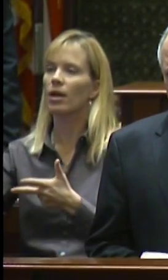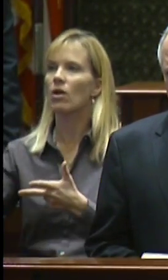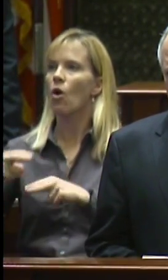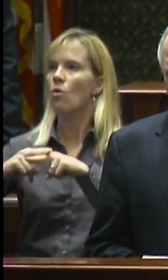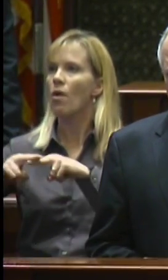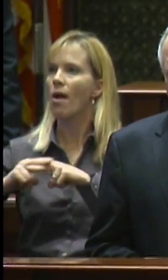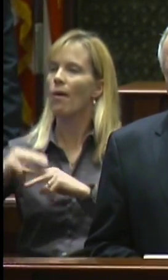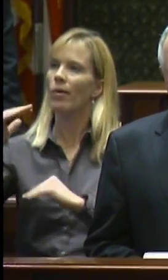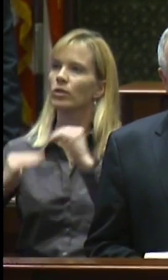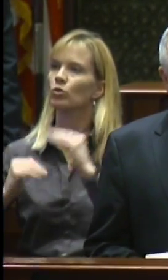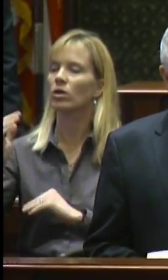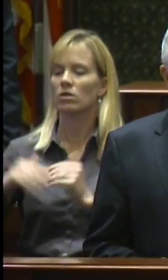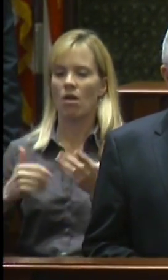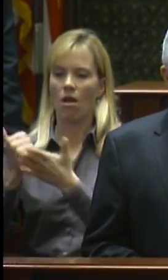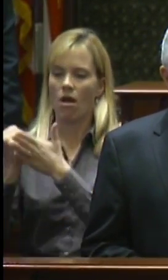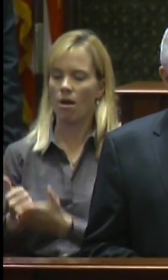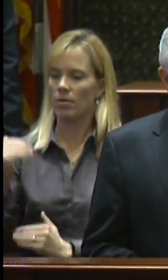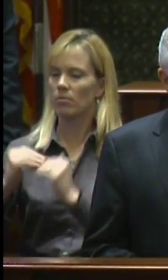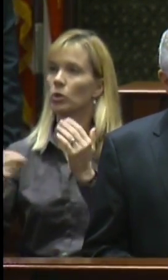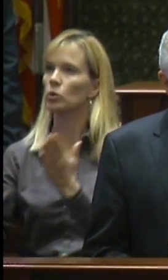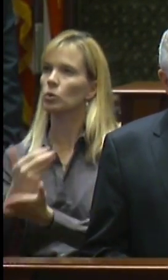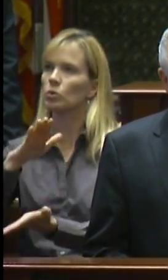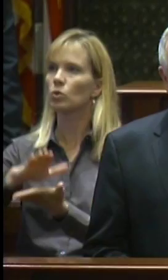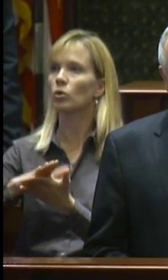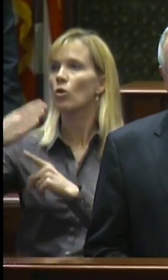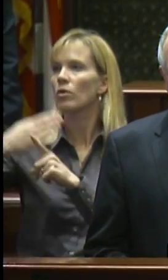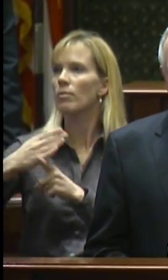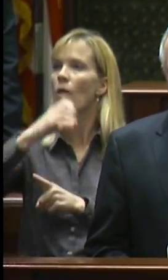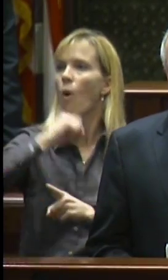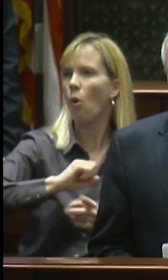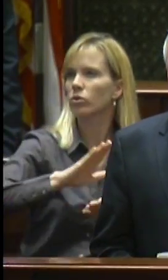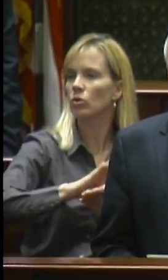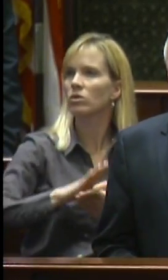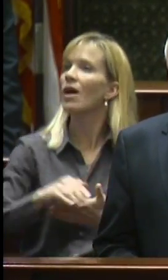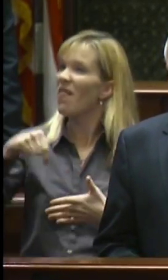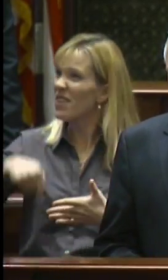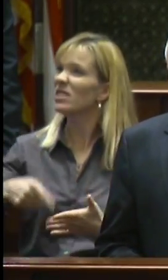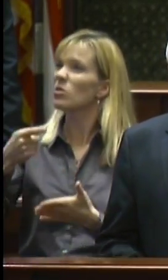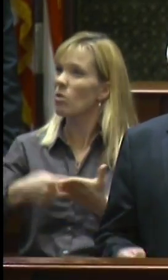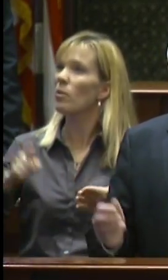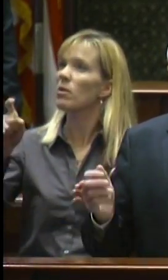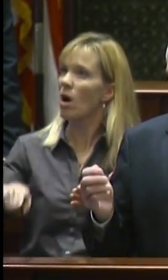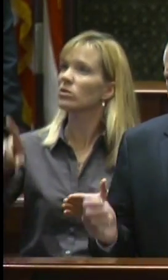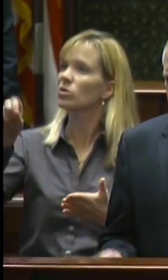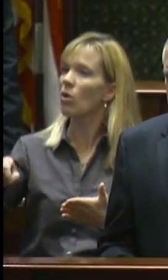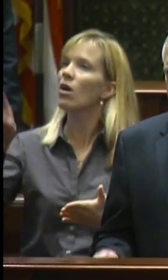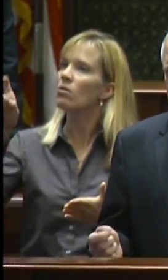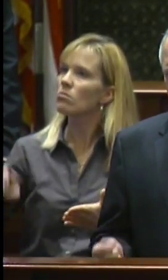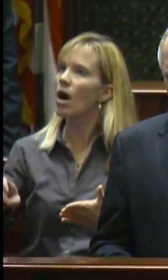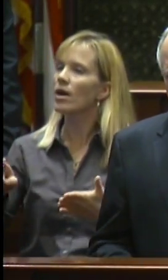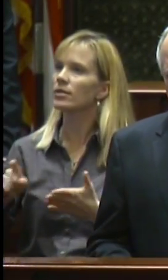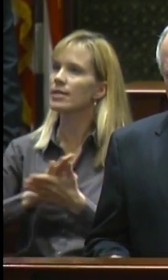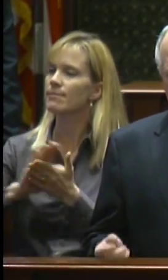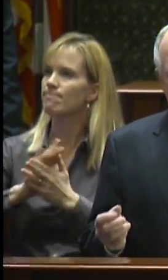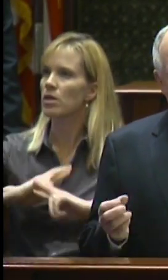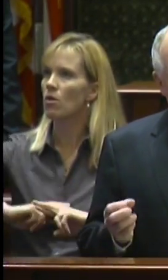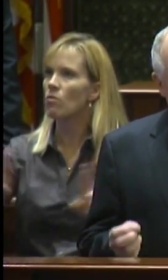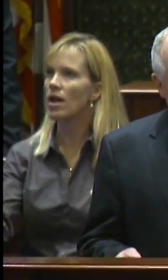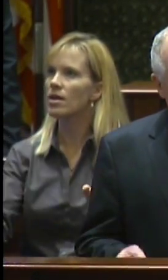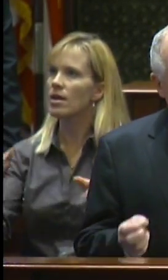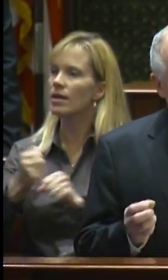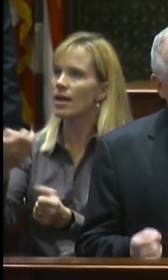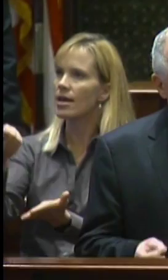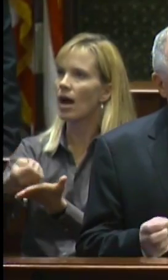rail construction, helping build new schools and repair old schools. This is what we have to do. We have to prime the pump and get